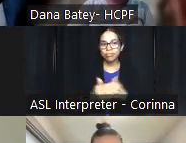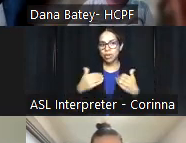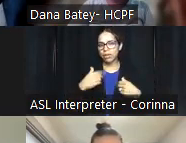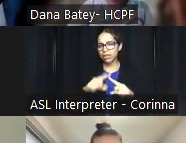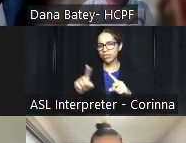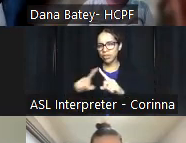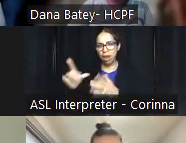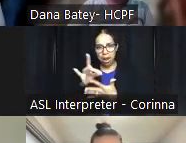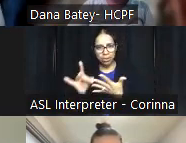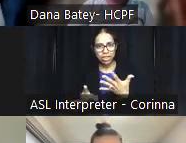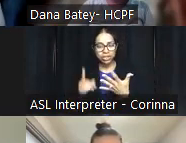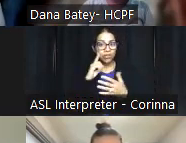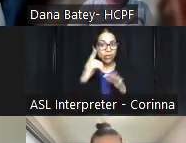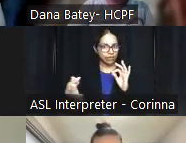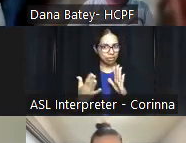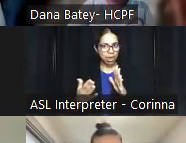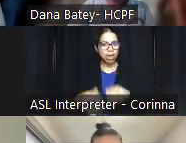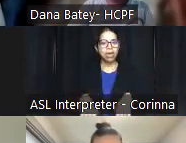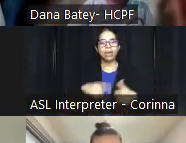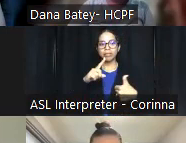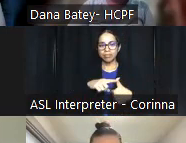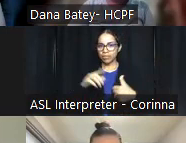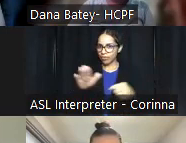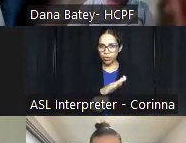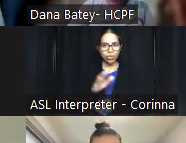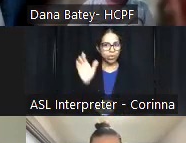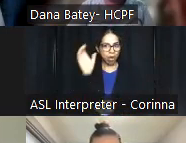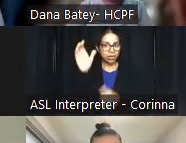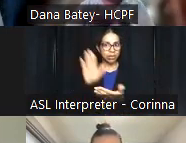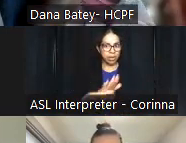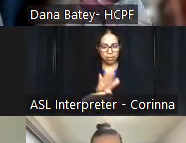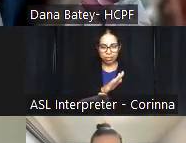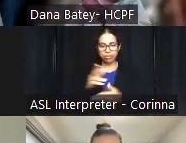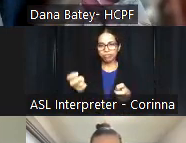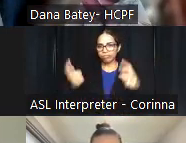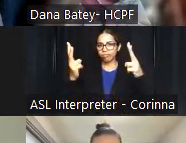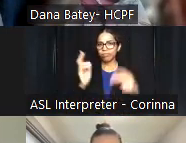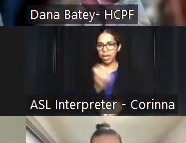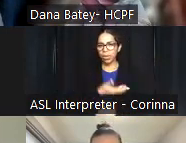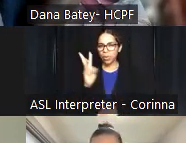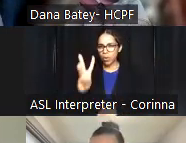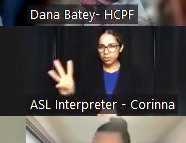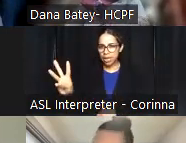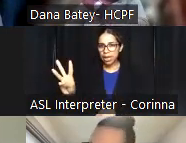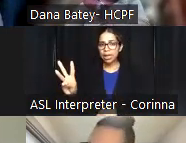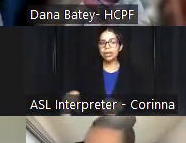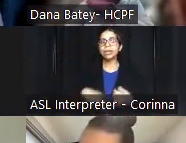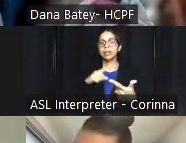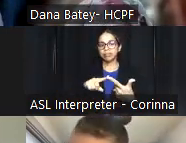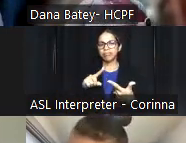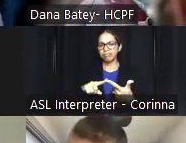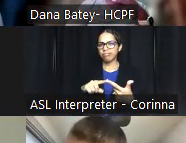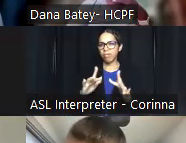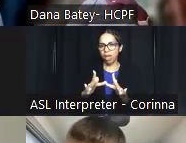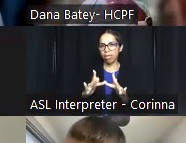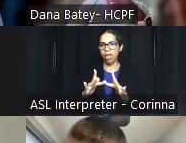haven't seen it yet, we do have the full concept paper on our webpage. And there is an online survey specifically to provide feedback on the